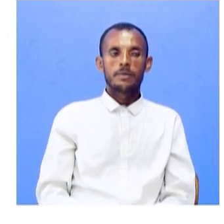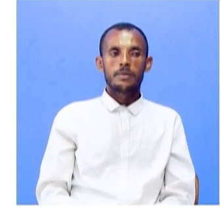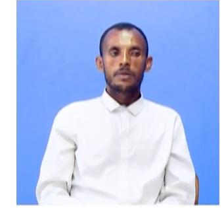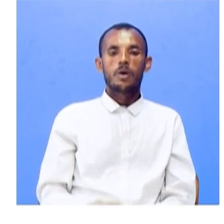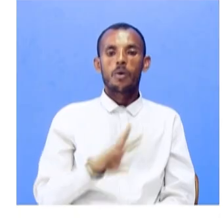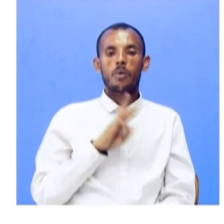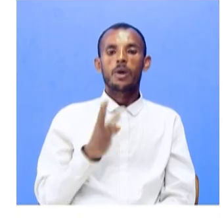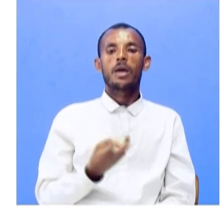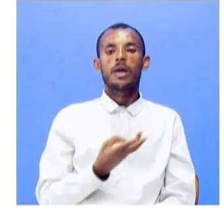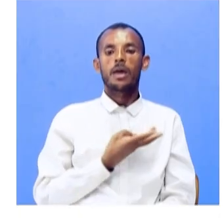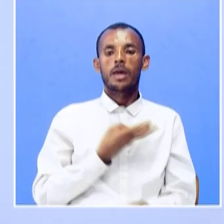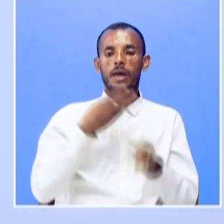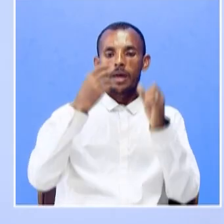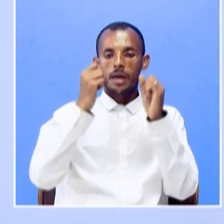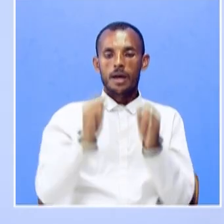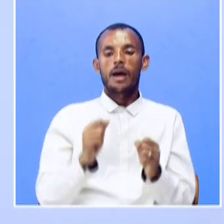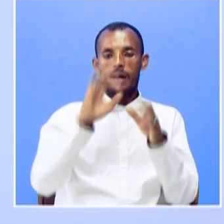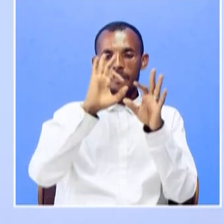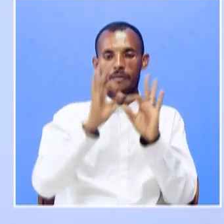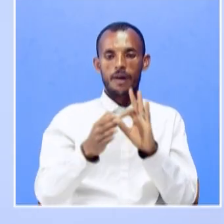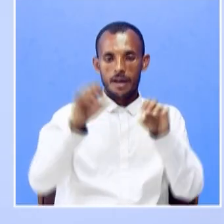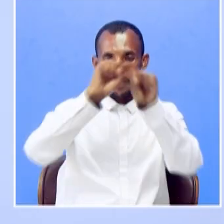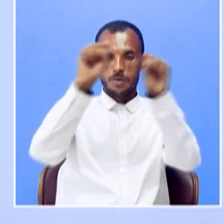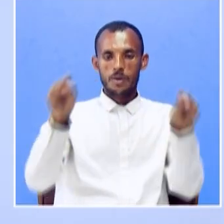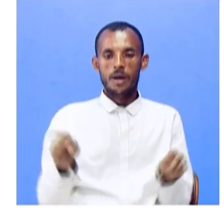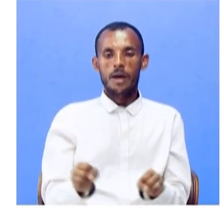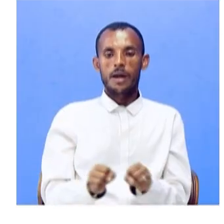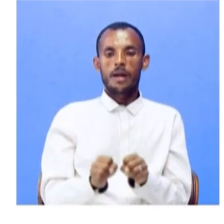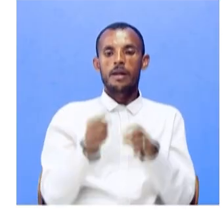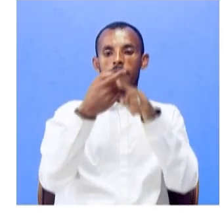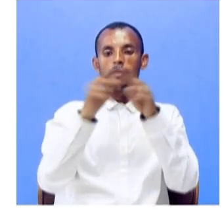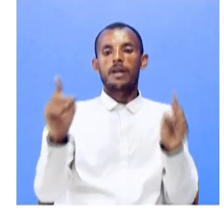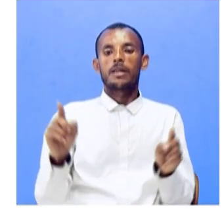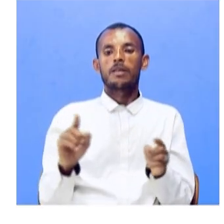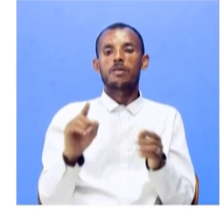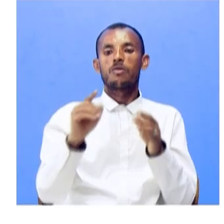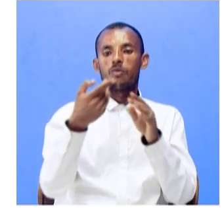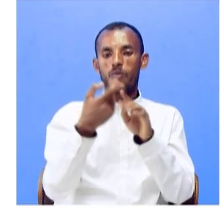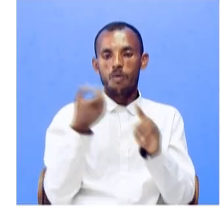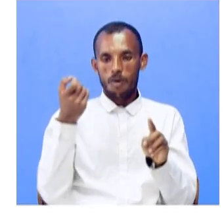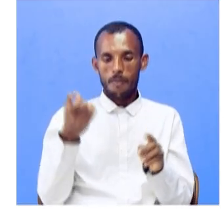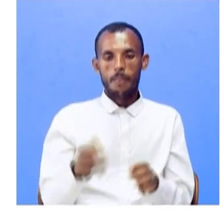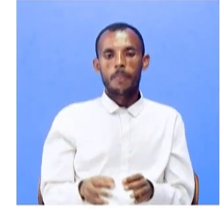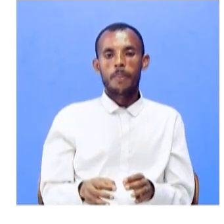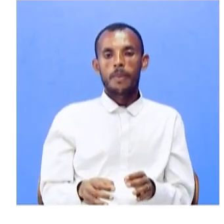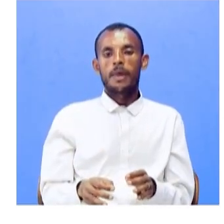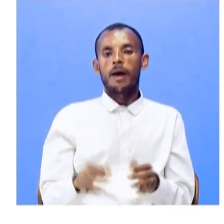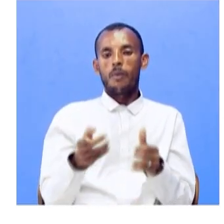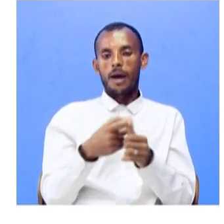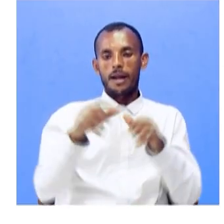We can define square in different form. One, square is